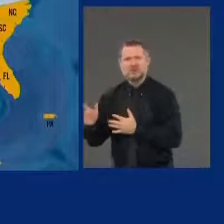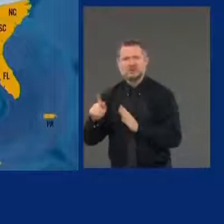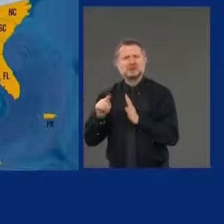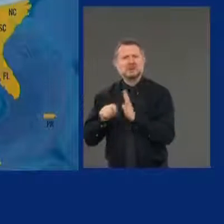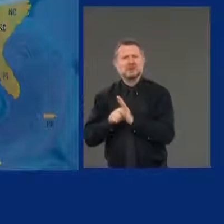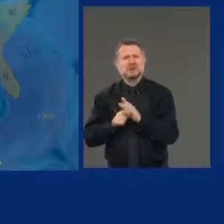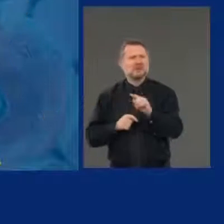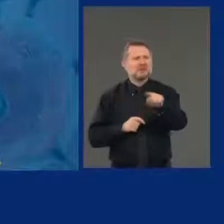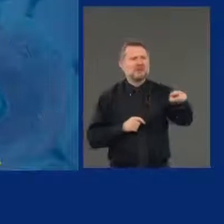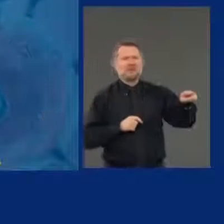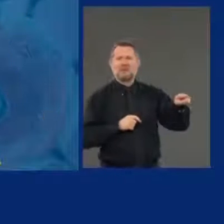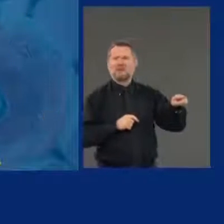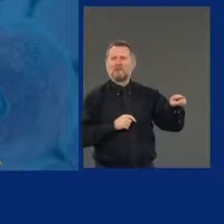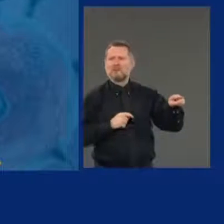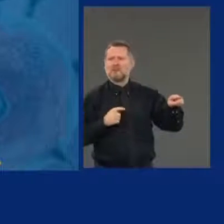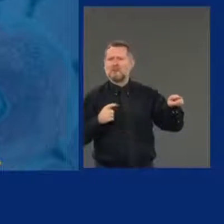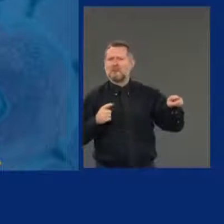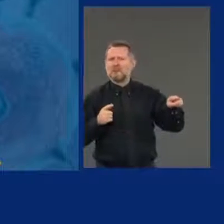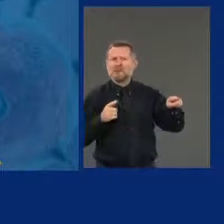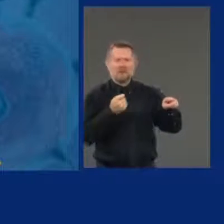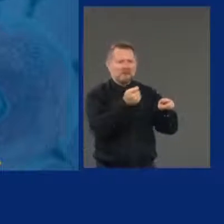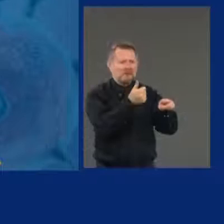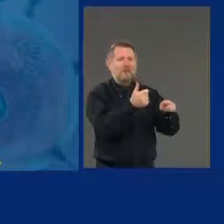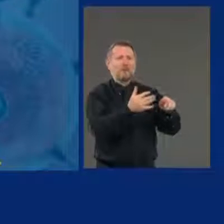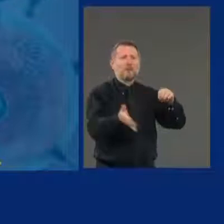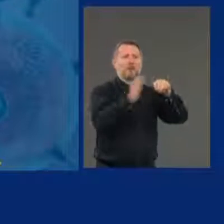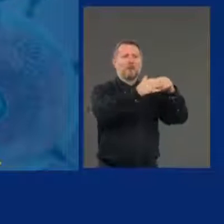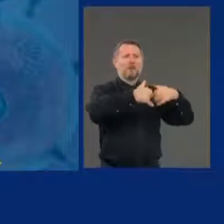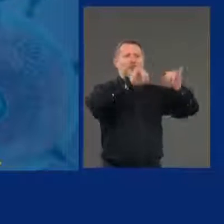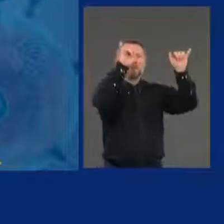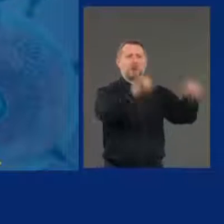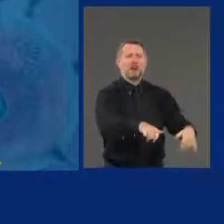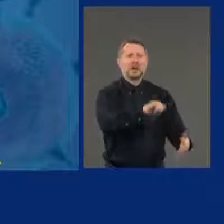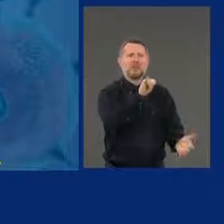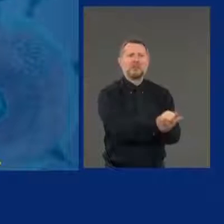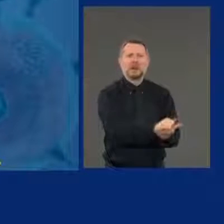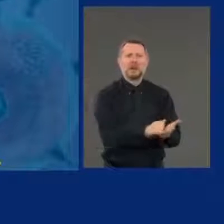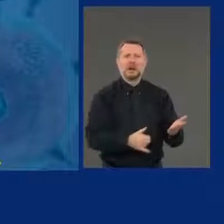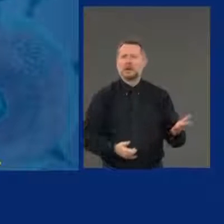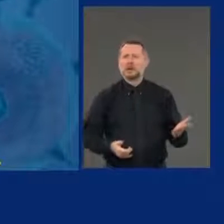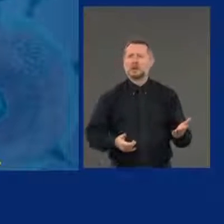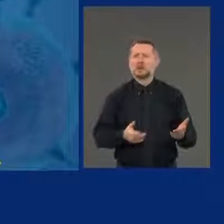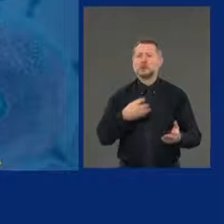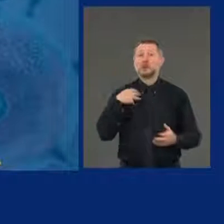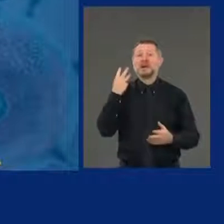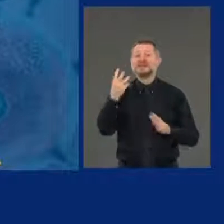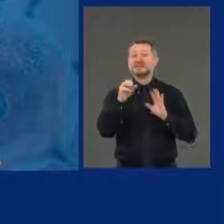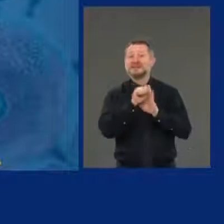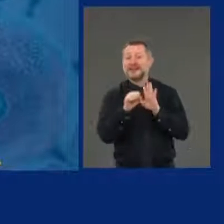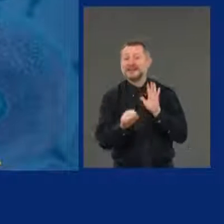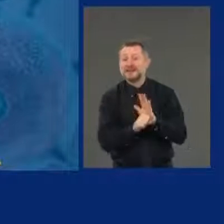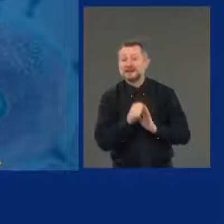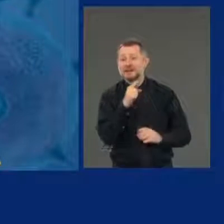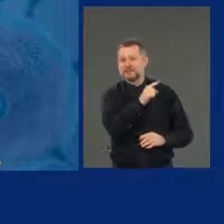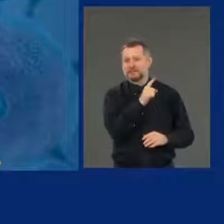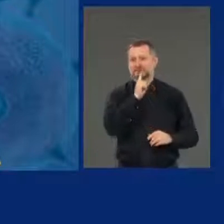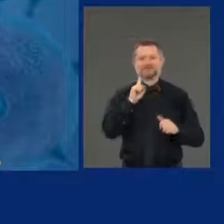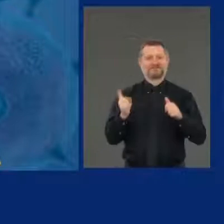All right? So just hear the facts. Washington State, which had the